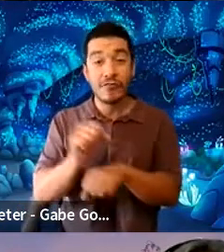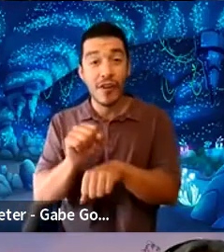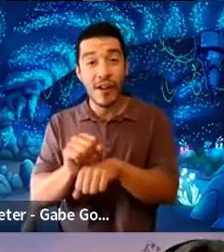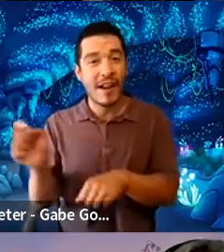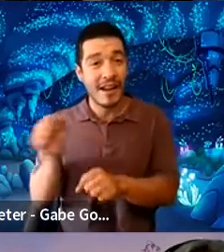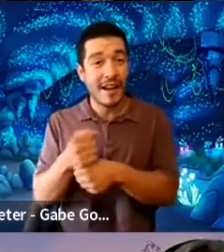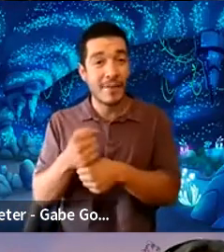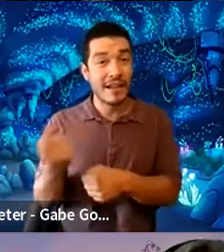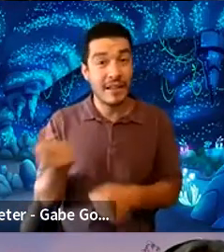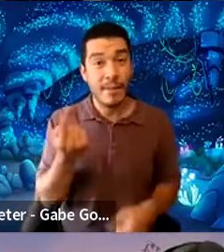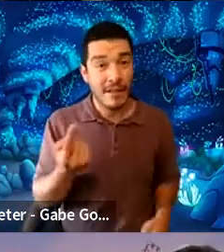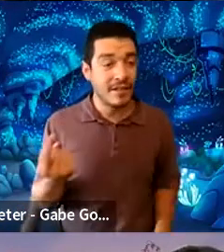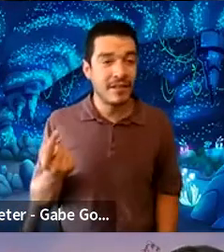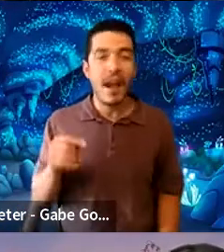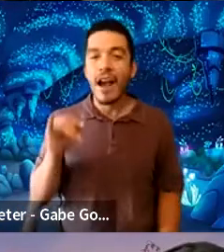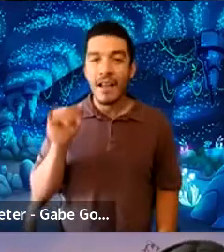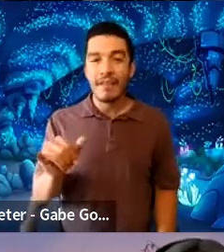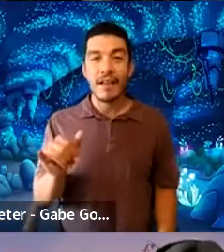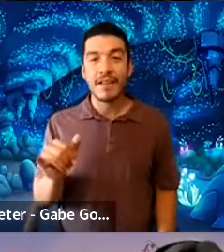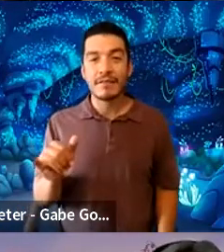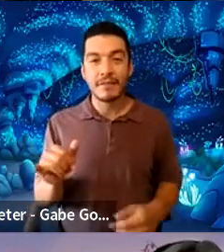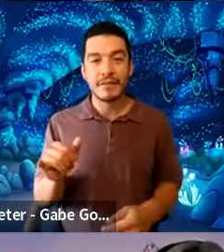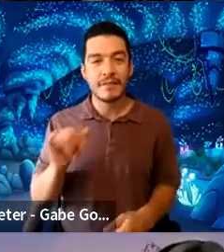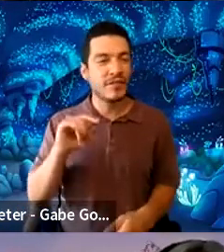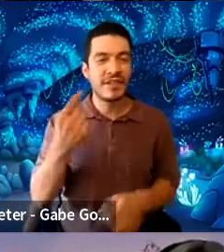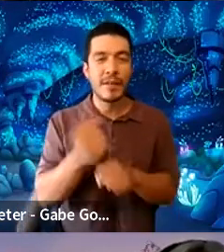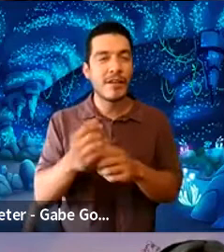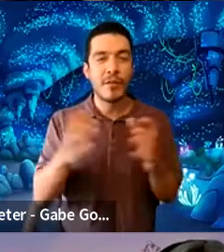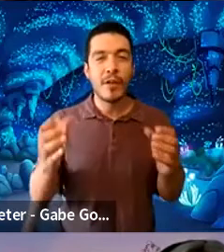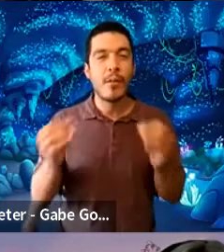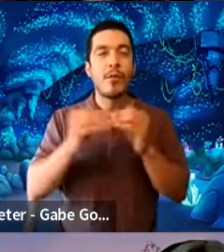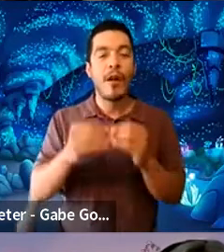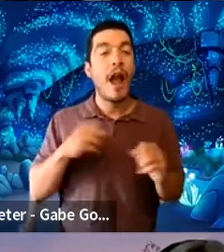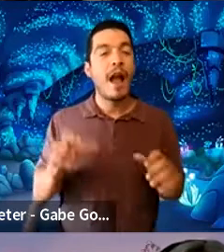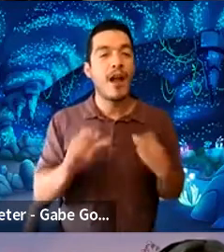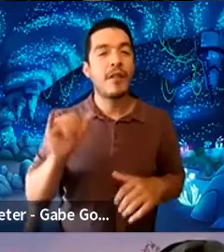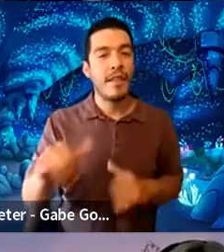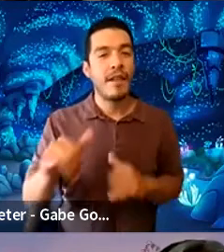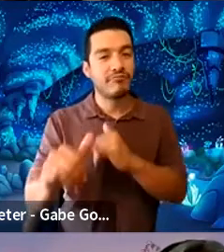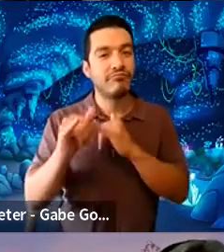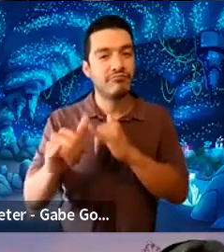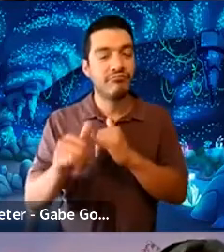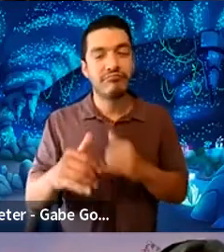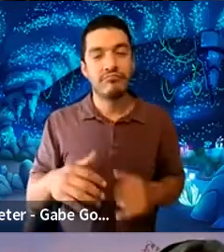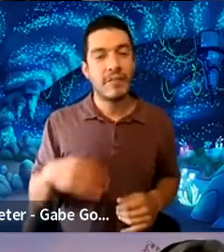they can make like a lever, and that's, it just makes it so much more, I can do this science. And I think that's